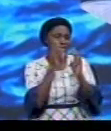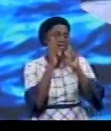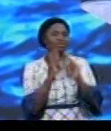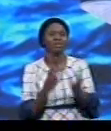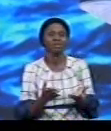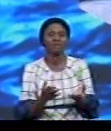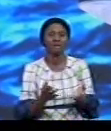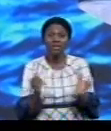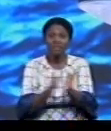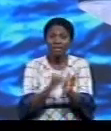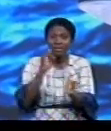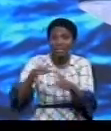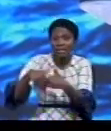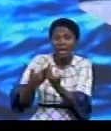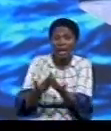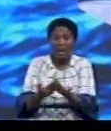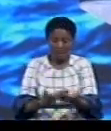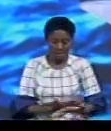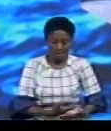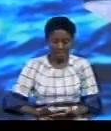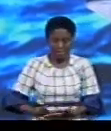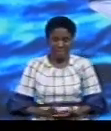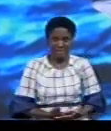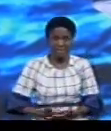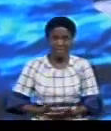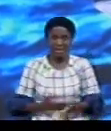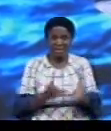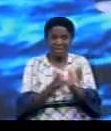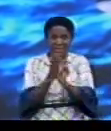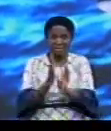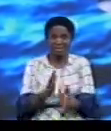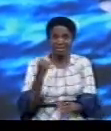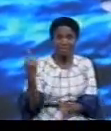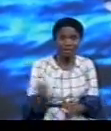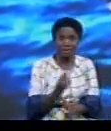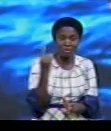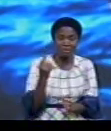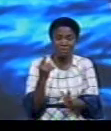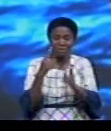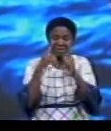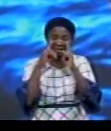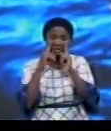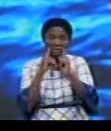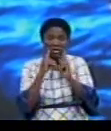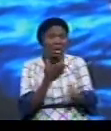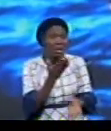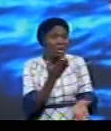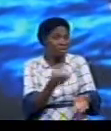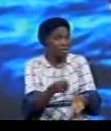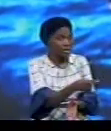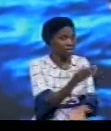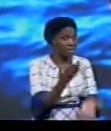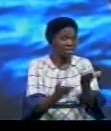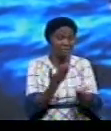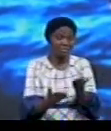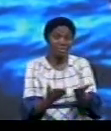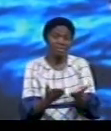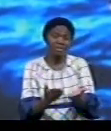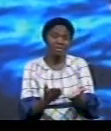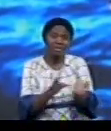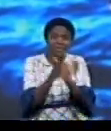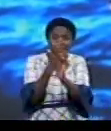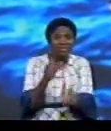always cry and fear. They might have been Christians for 30 years. Baby